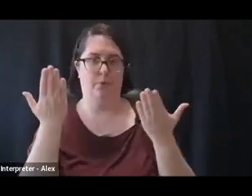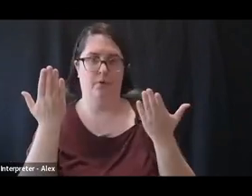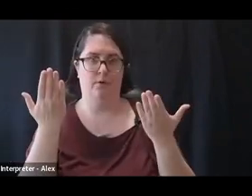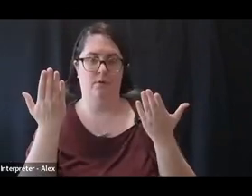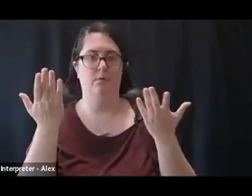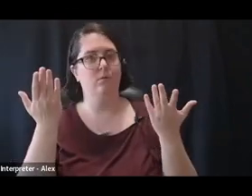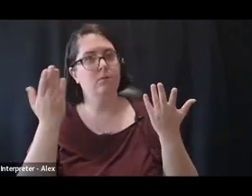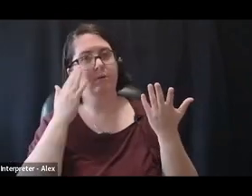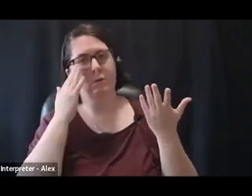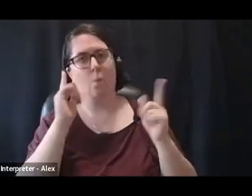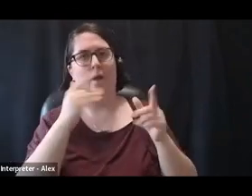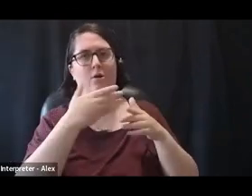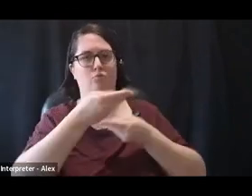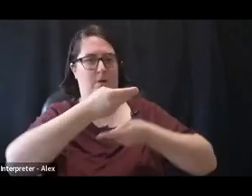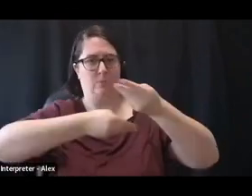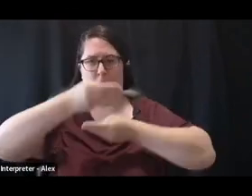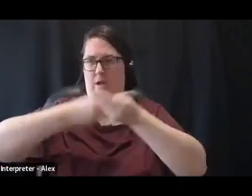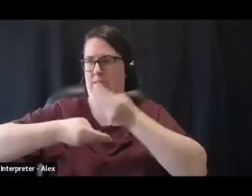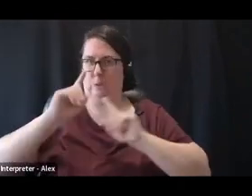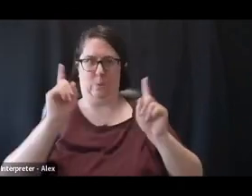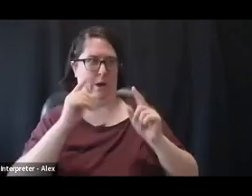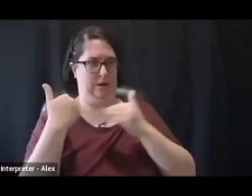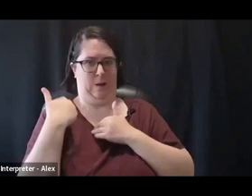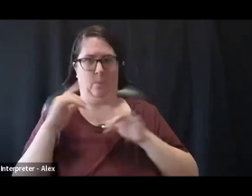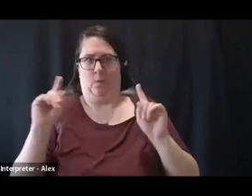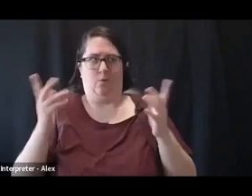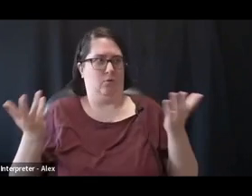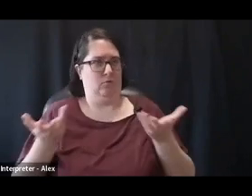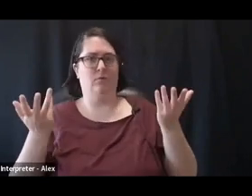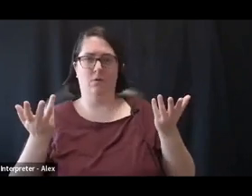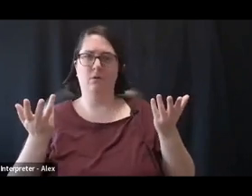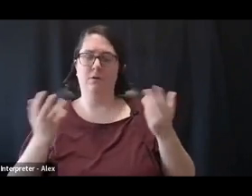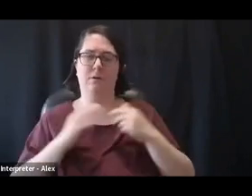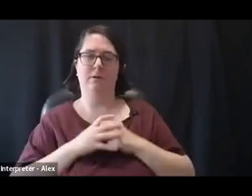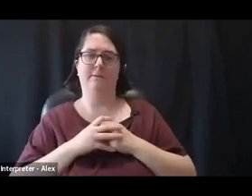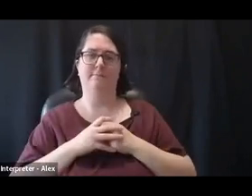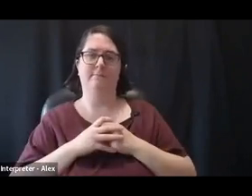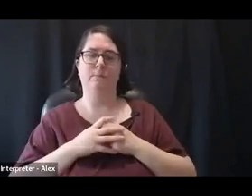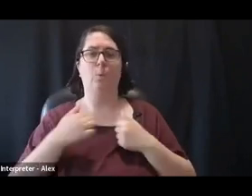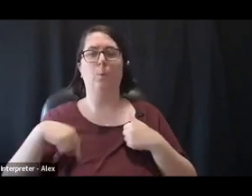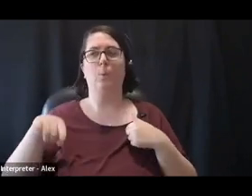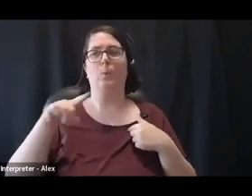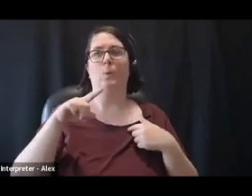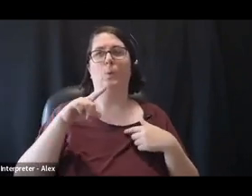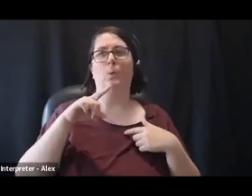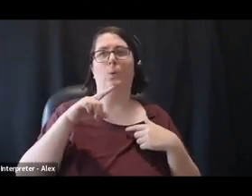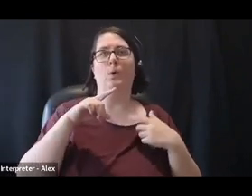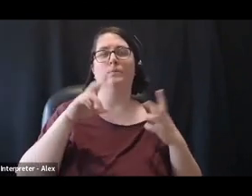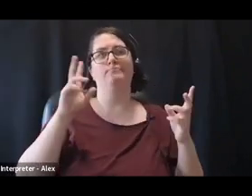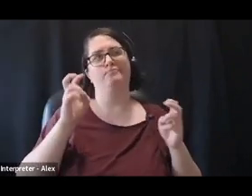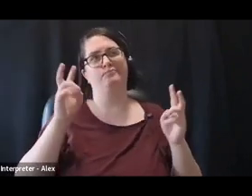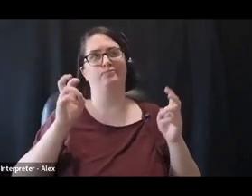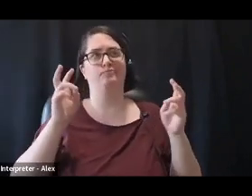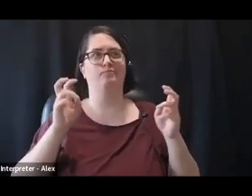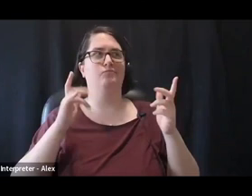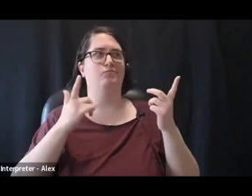engage in that reciprocity, to have that accountability. So we don't we not only build a sort of structural